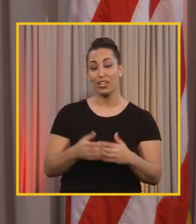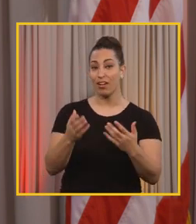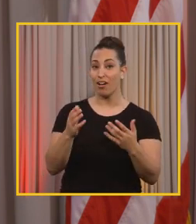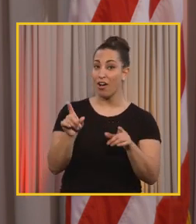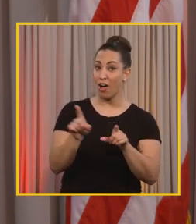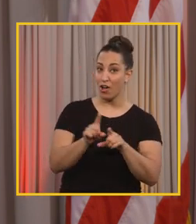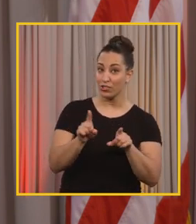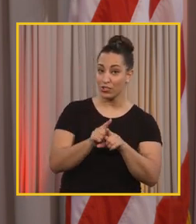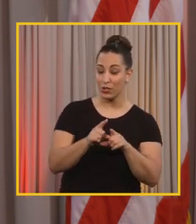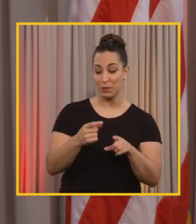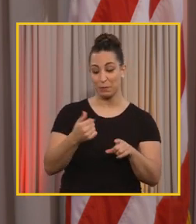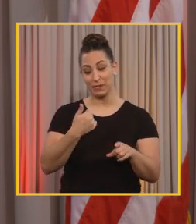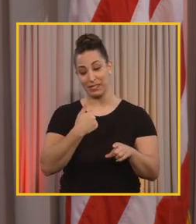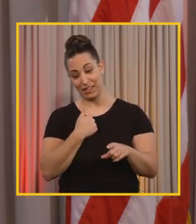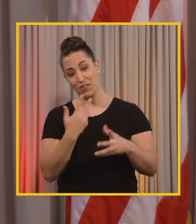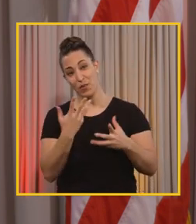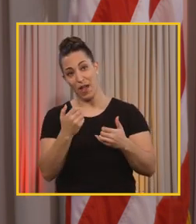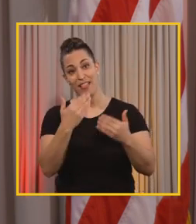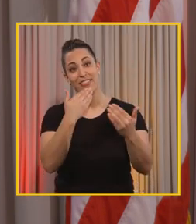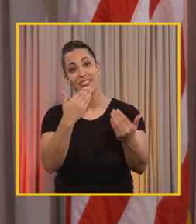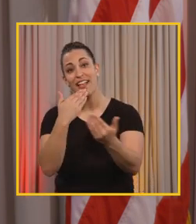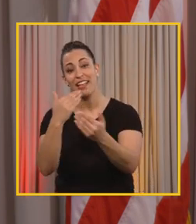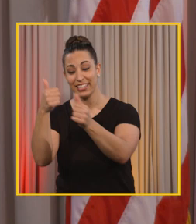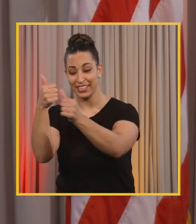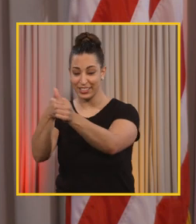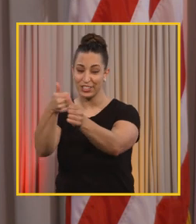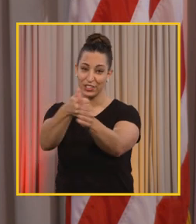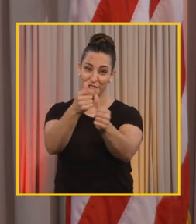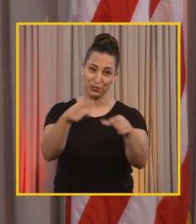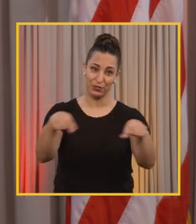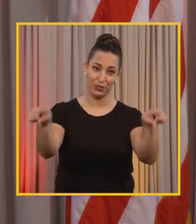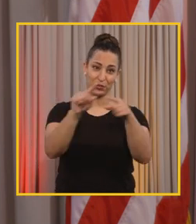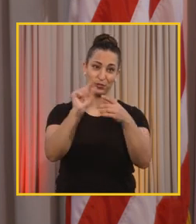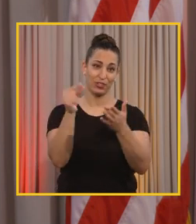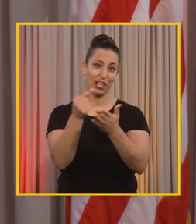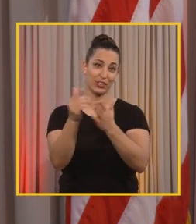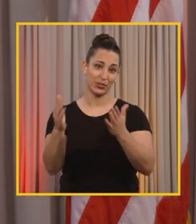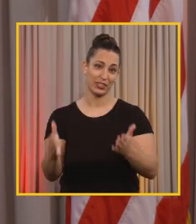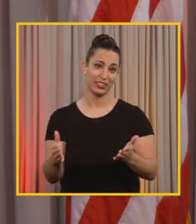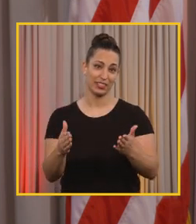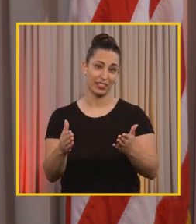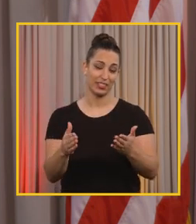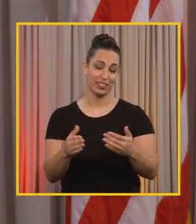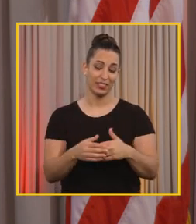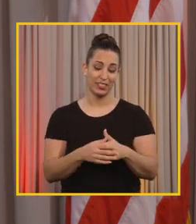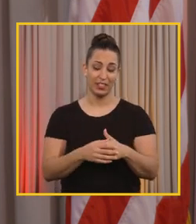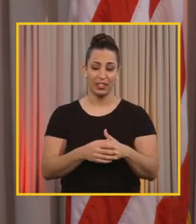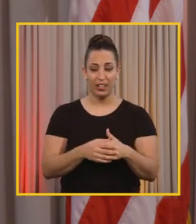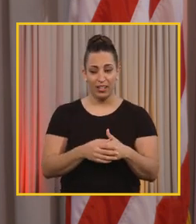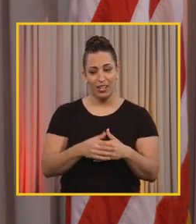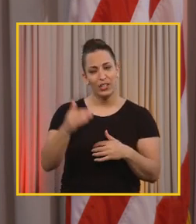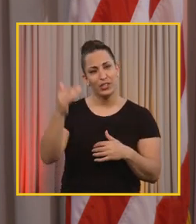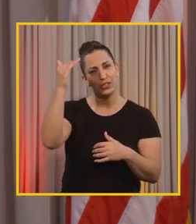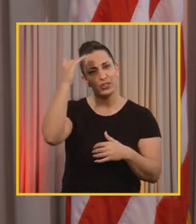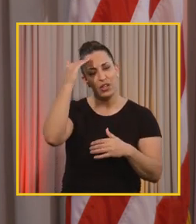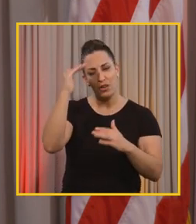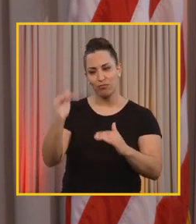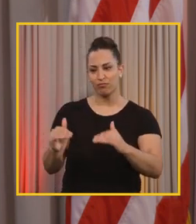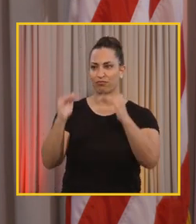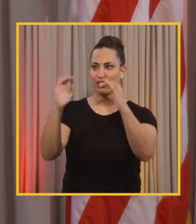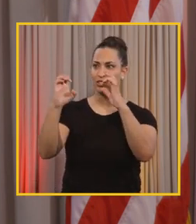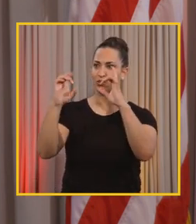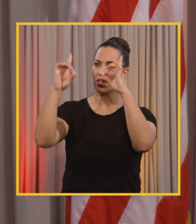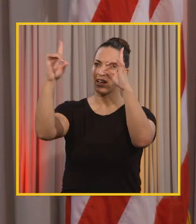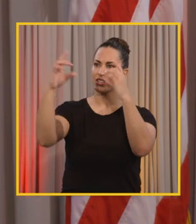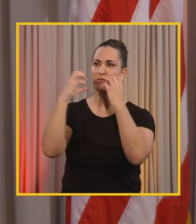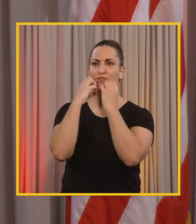at Hartnell College who contributed to your success. I also want to thank